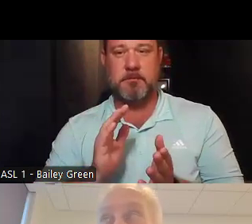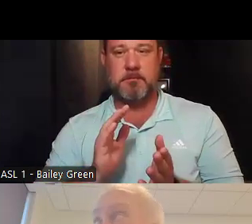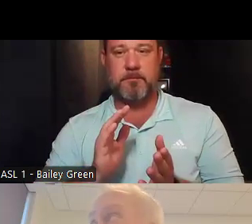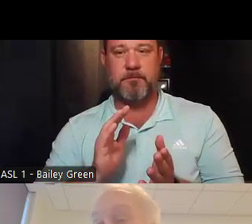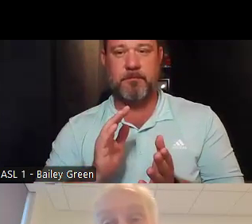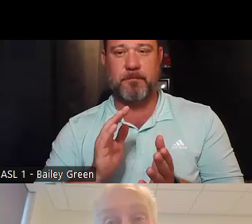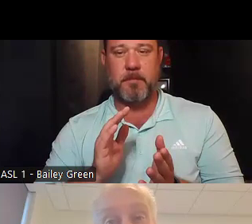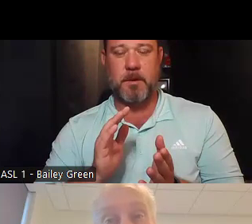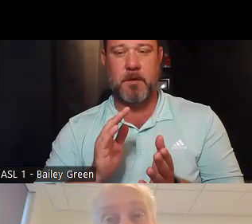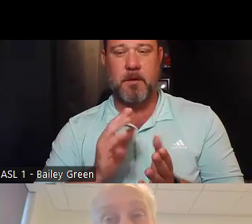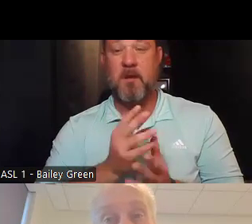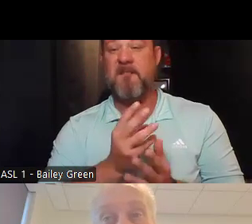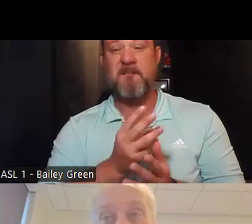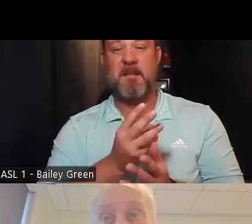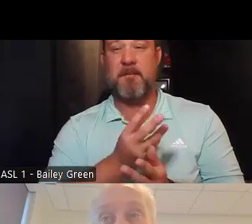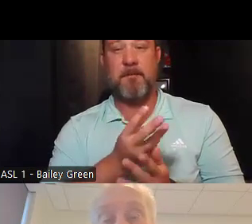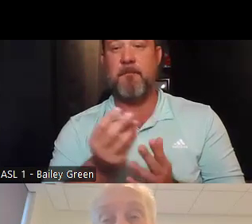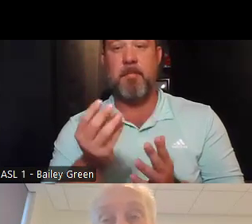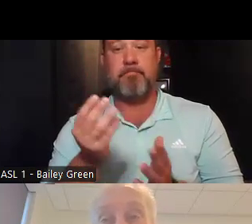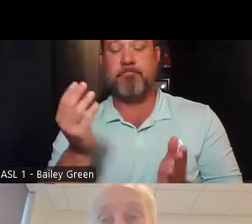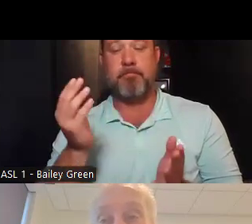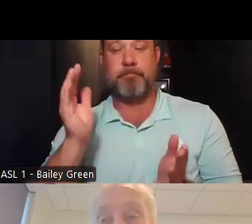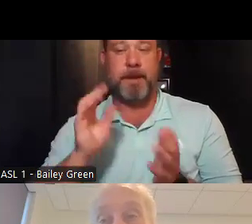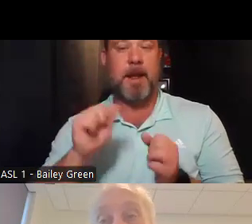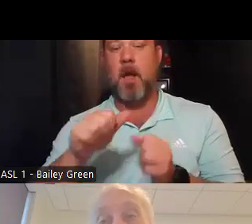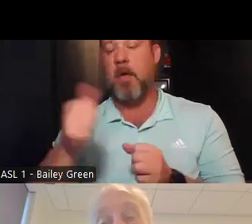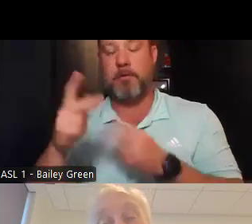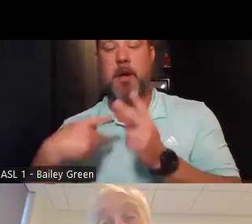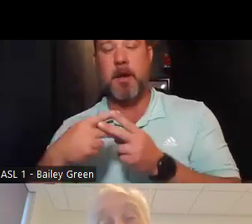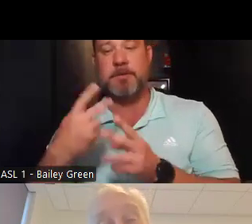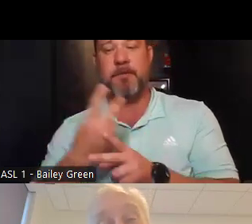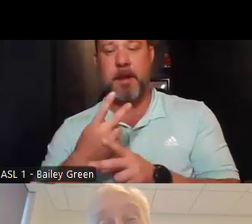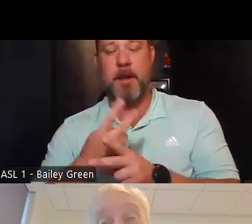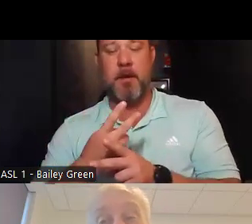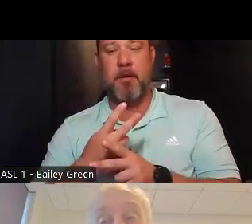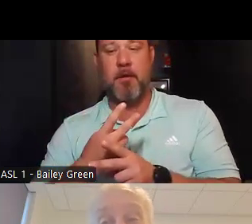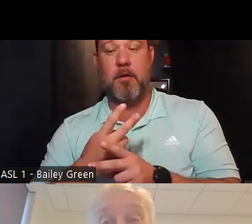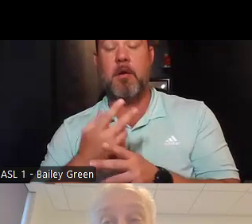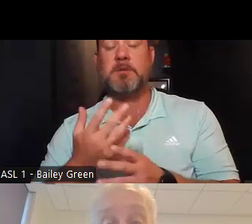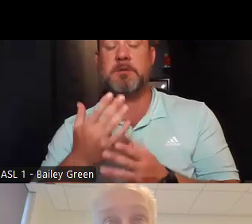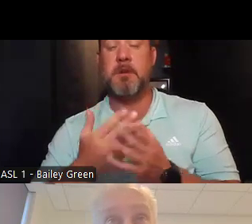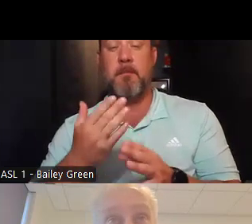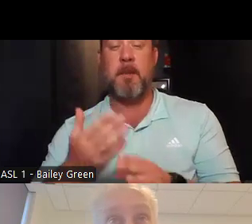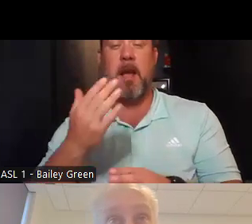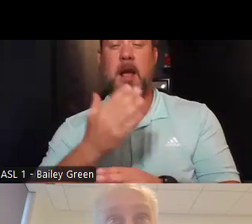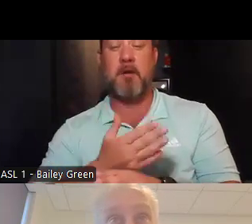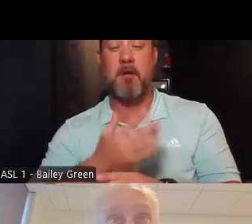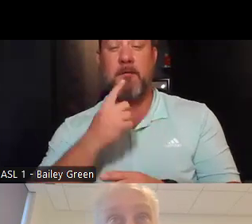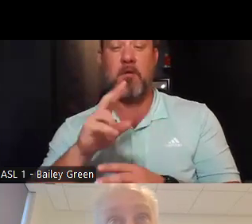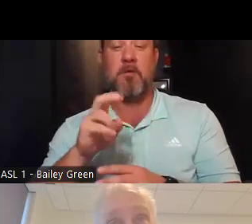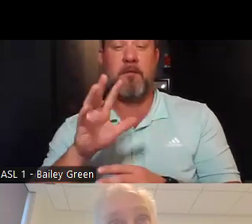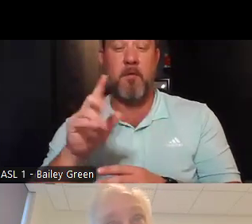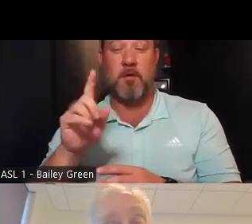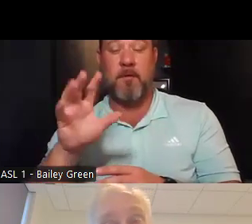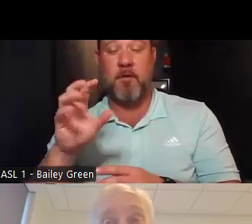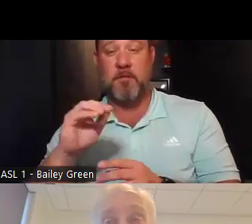Fewer can afford even those other types of care. Things look much better for the 251 to 500% of income,